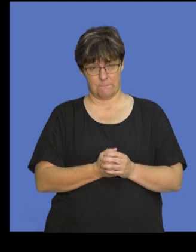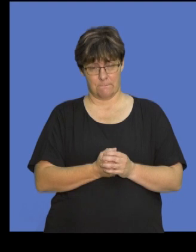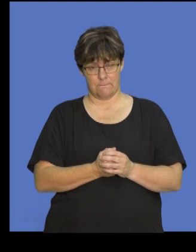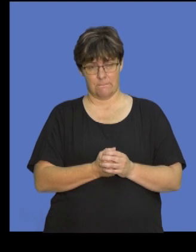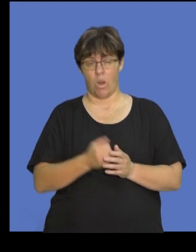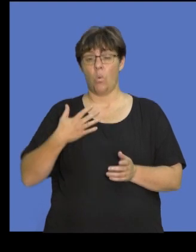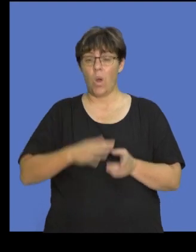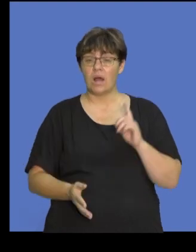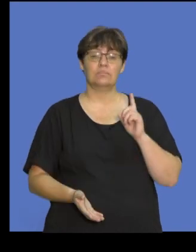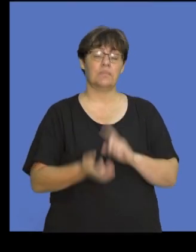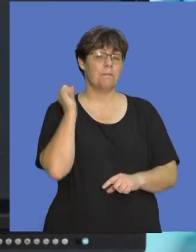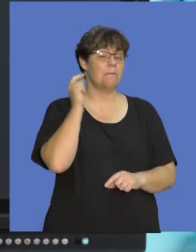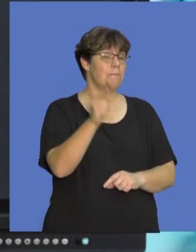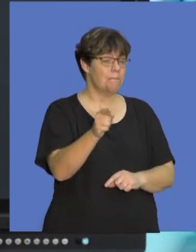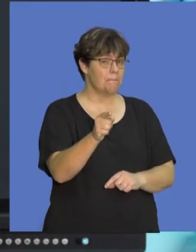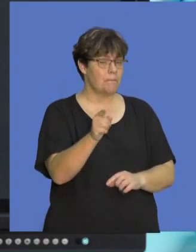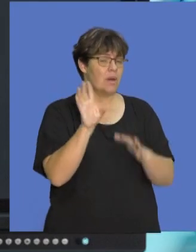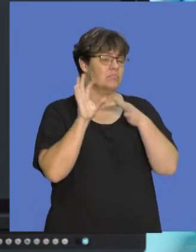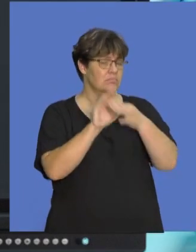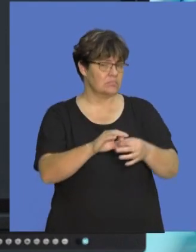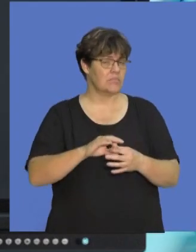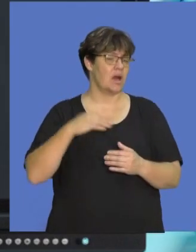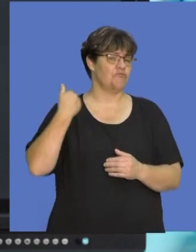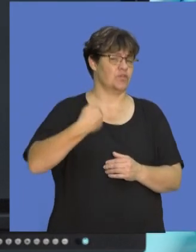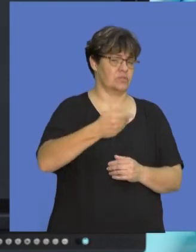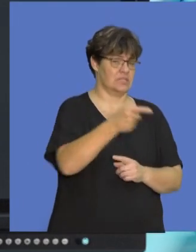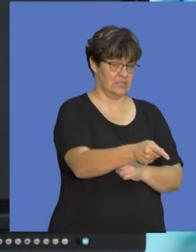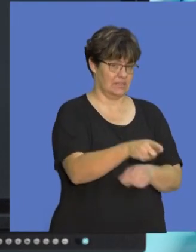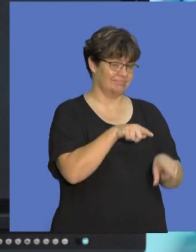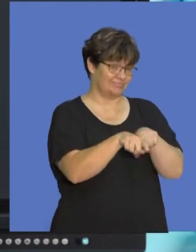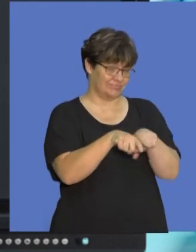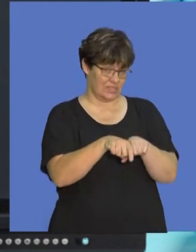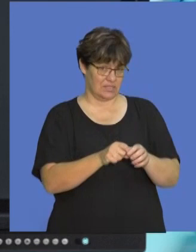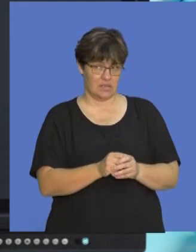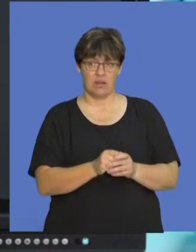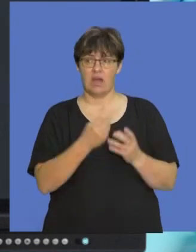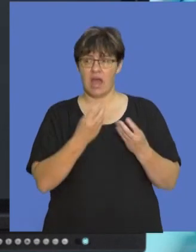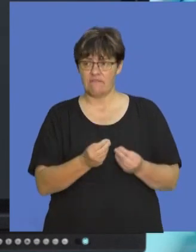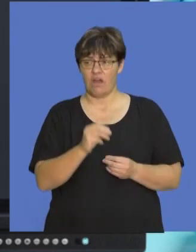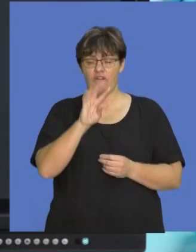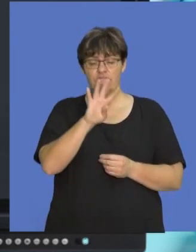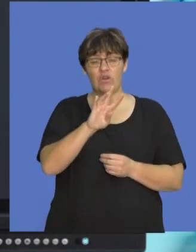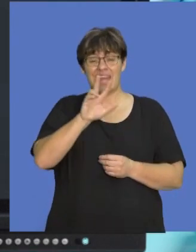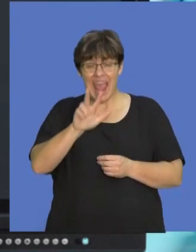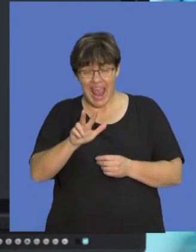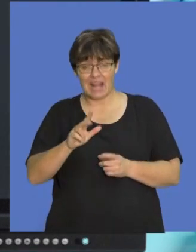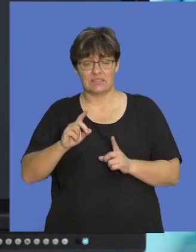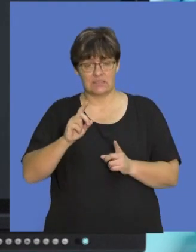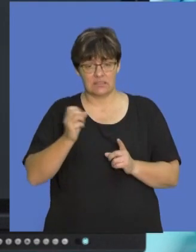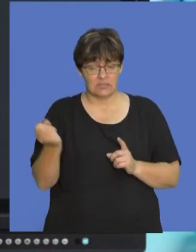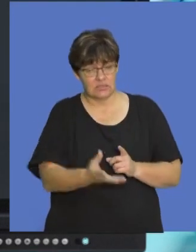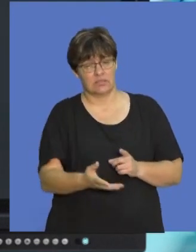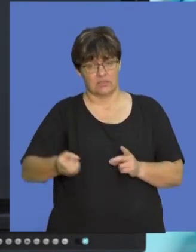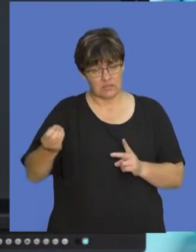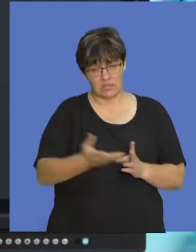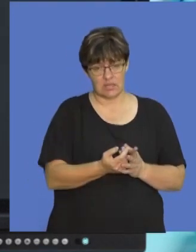really wanting. We're wanting to find what's the relative frequency in this experiment, which had 48